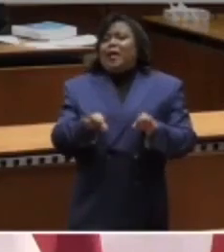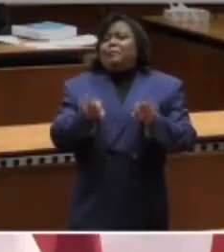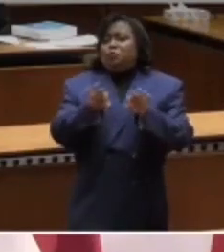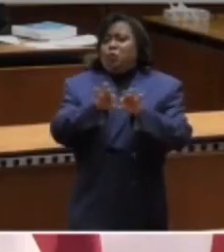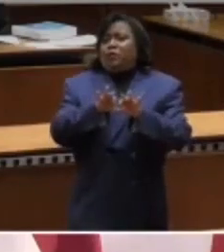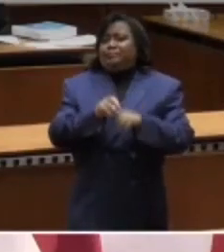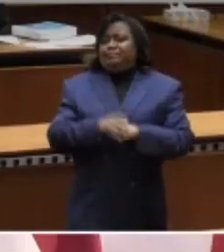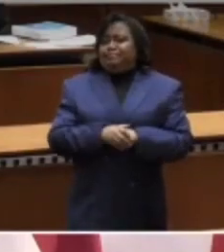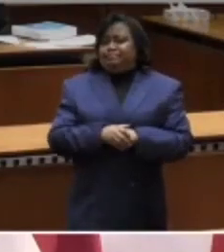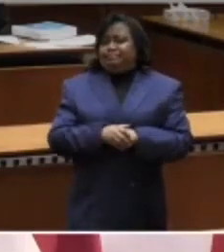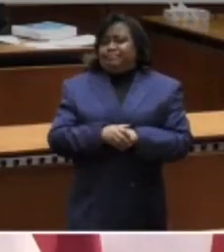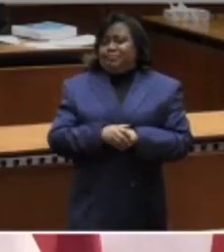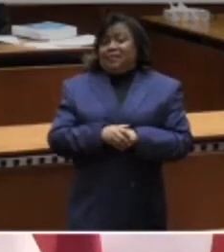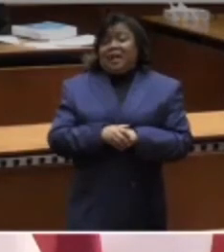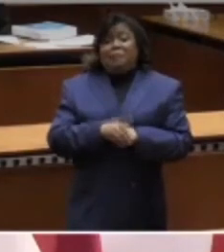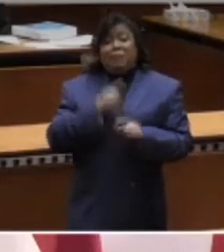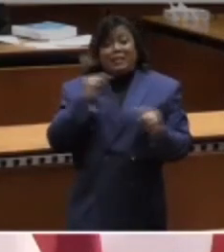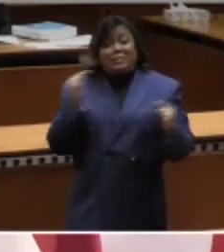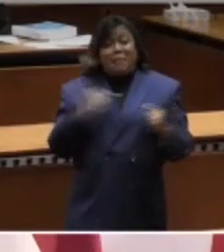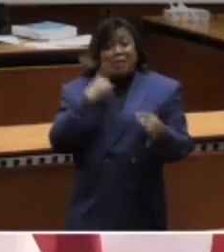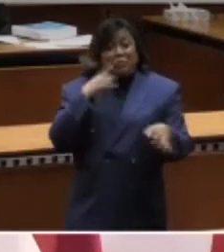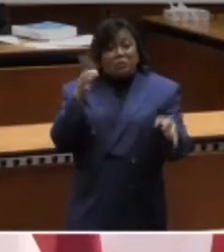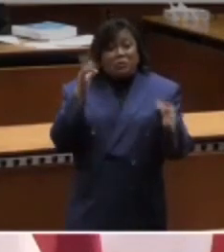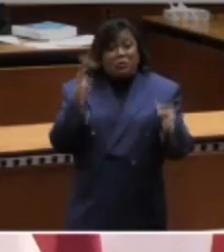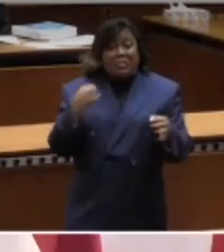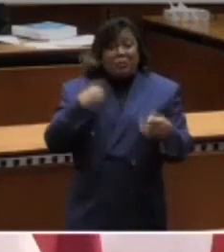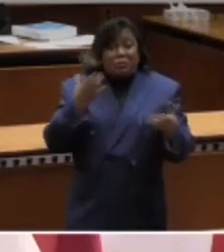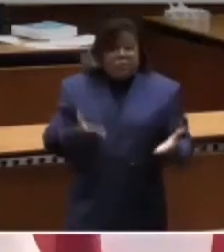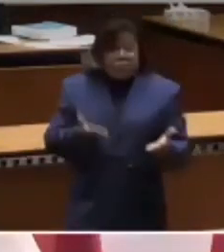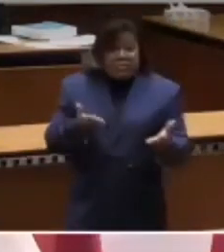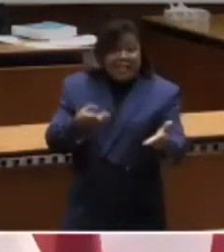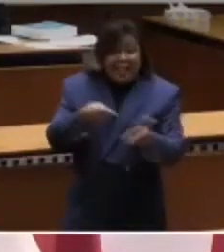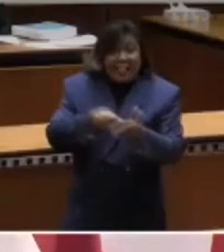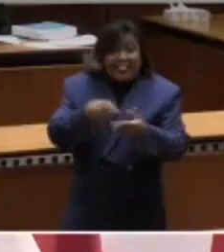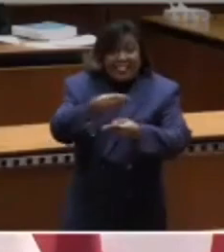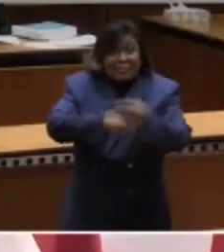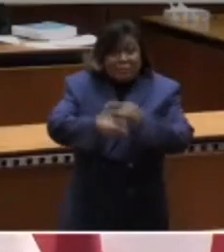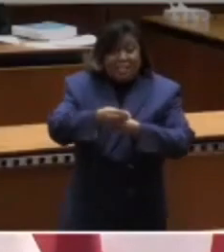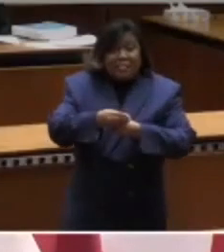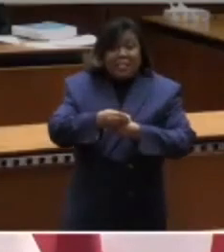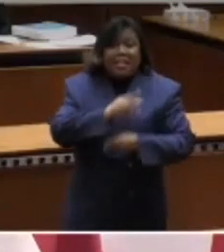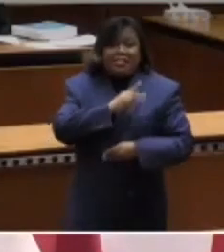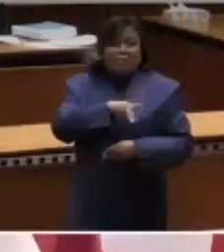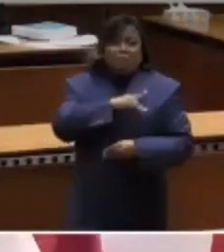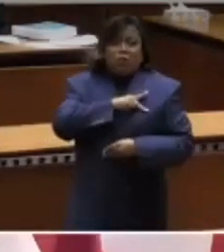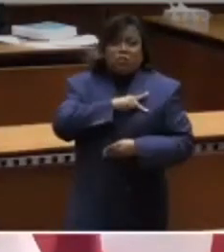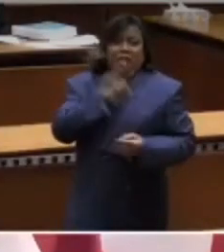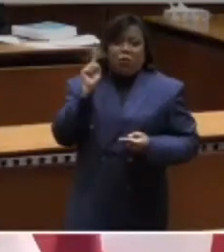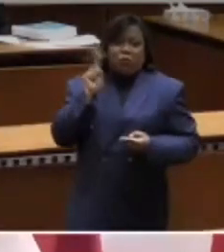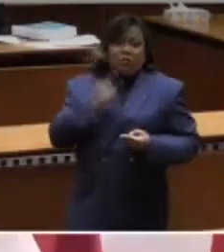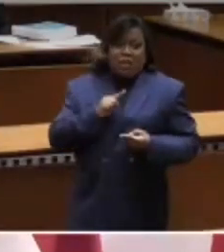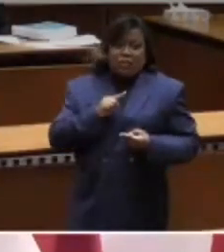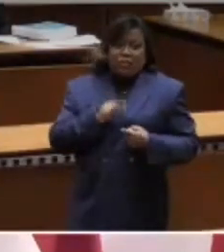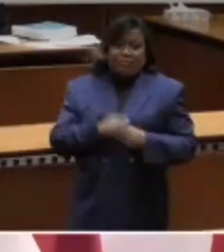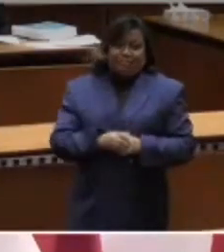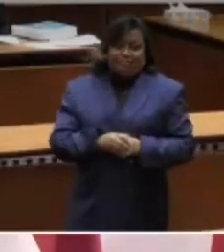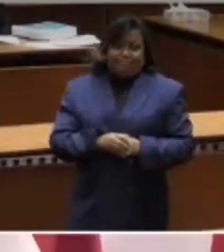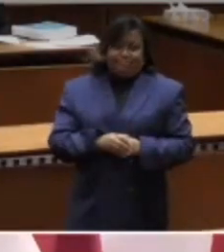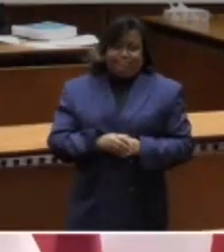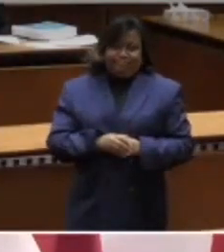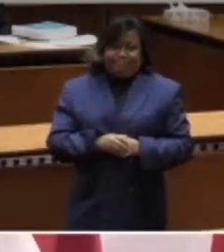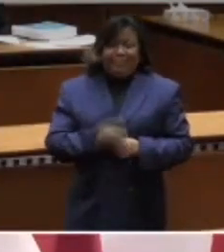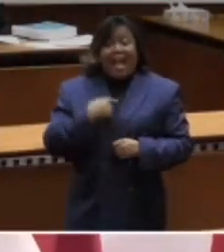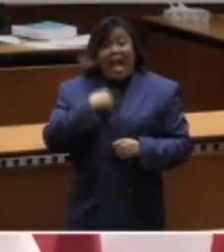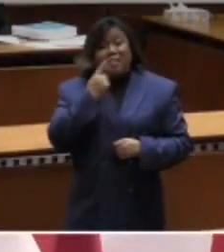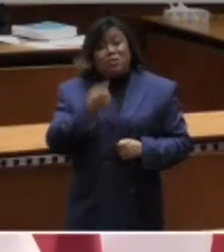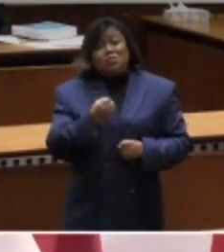important but painful choice that we present in this budget is personnel reductions.